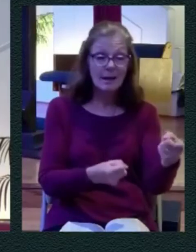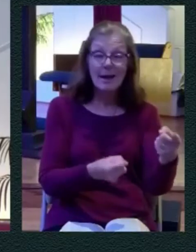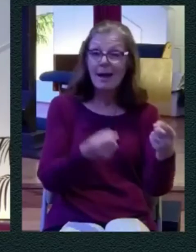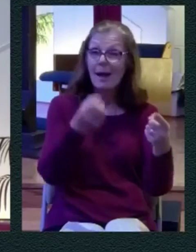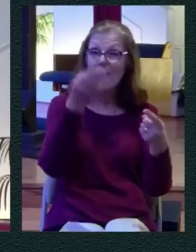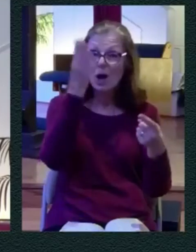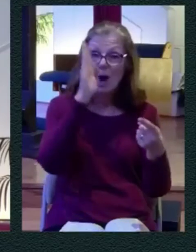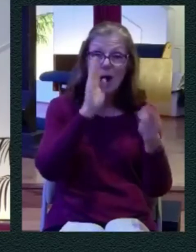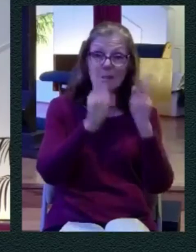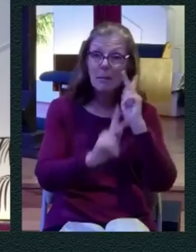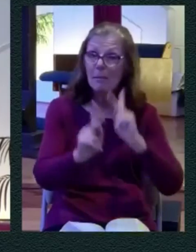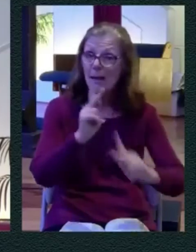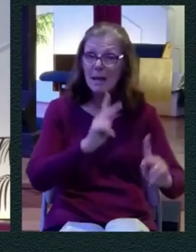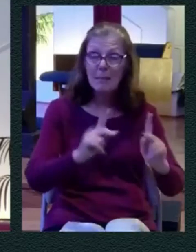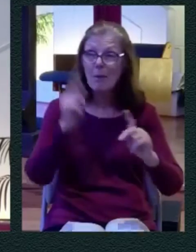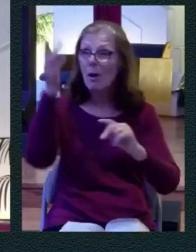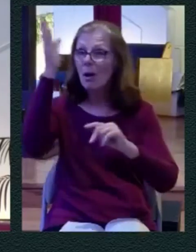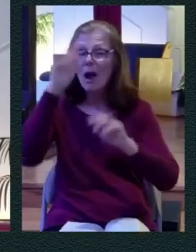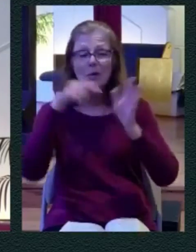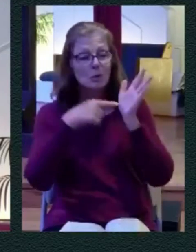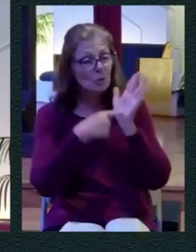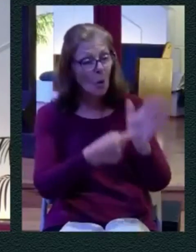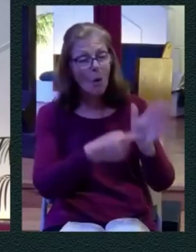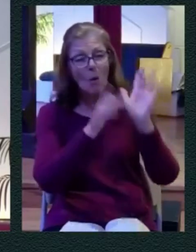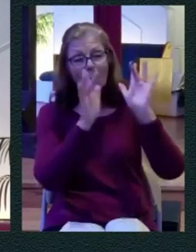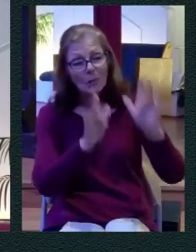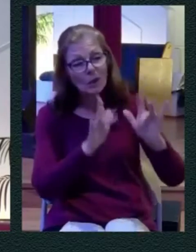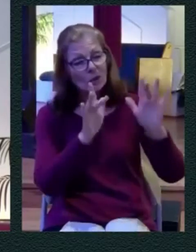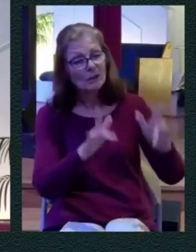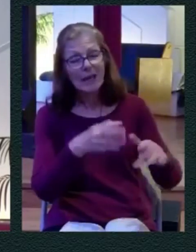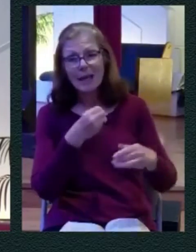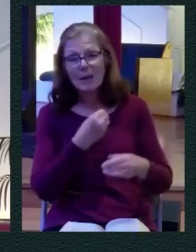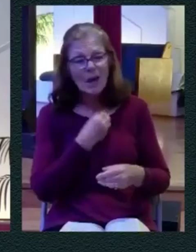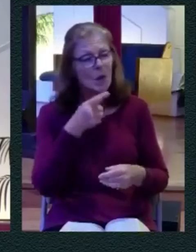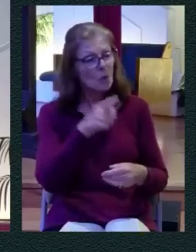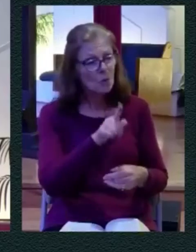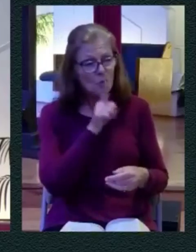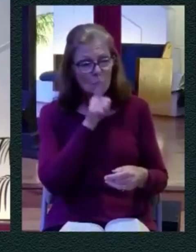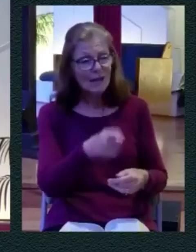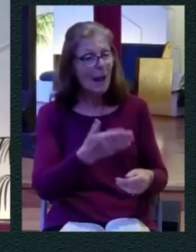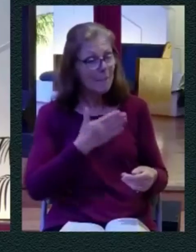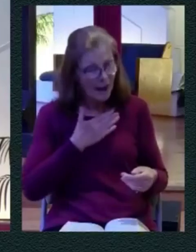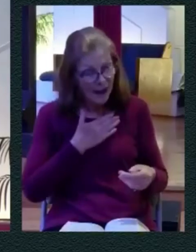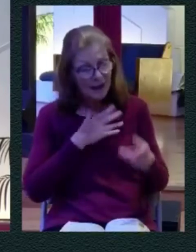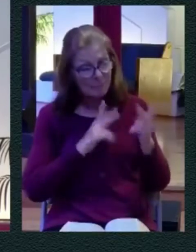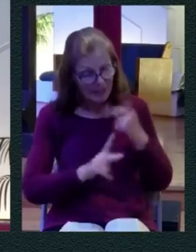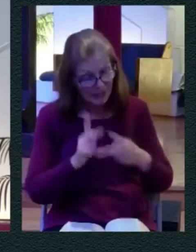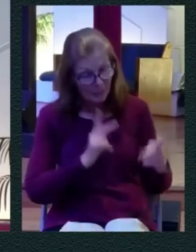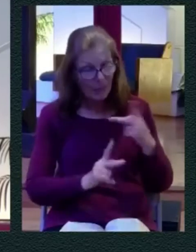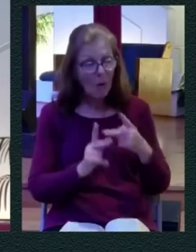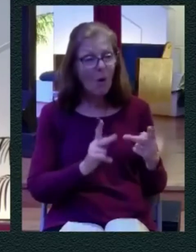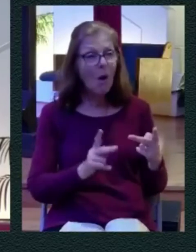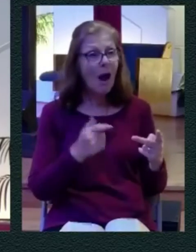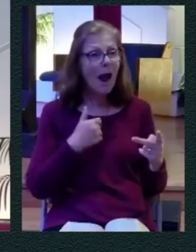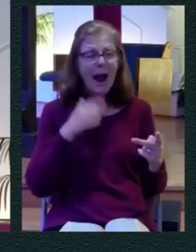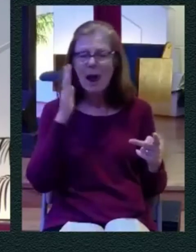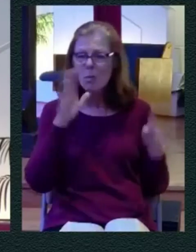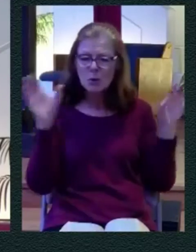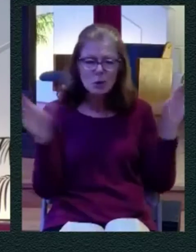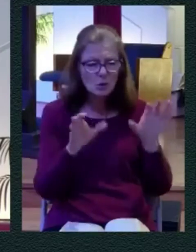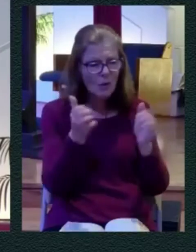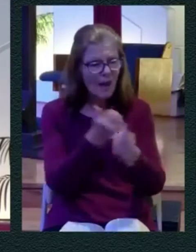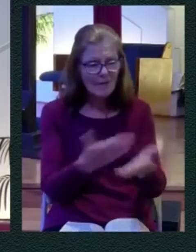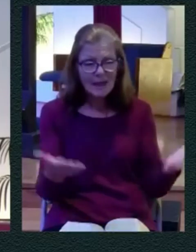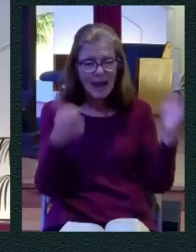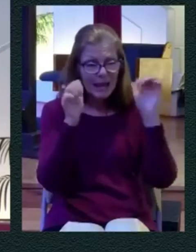Tremendous mercy and grace had been shown to them. He said, you are mine. You are my people. And I will do everything I